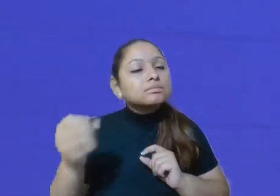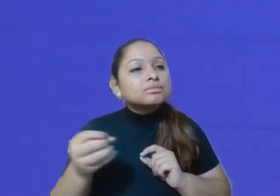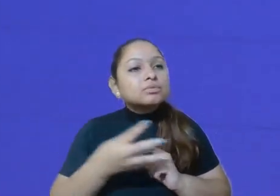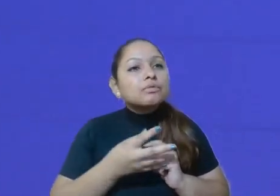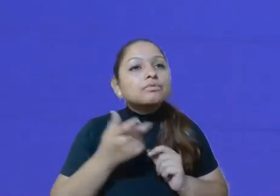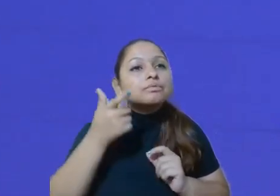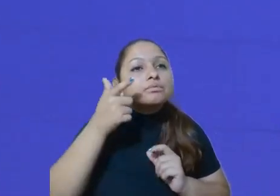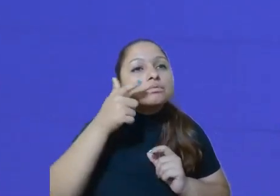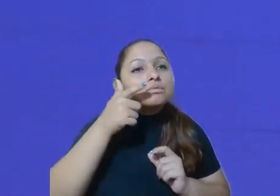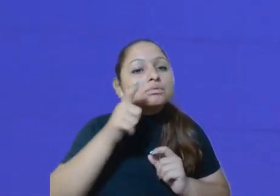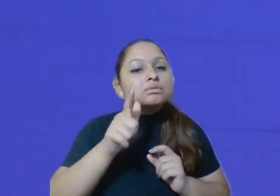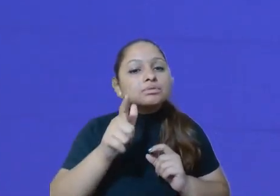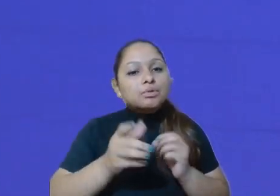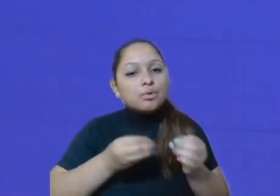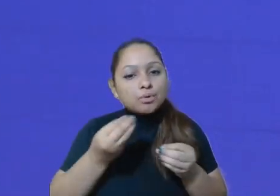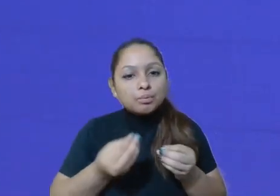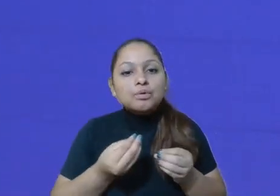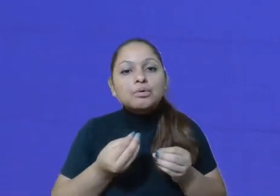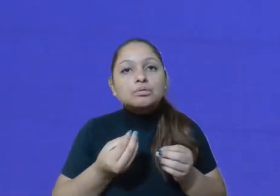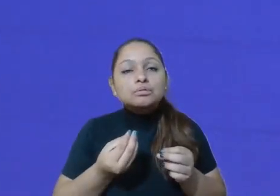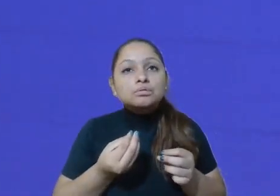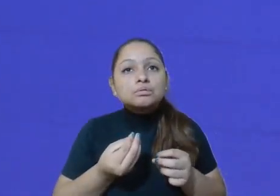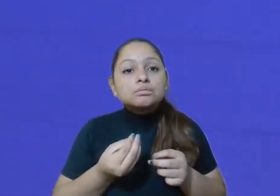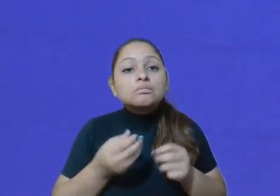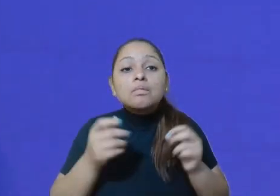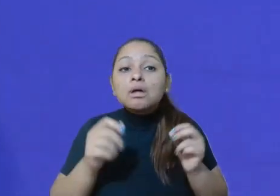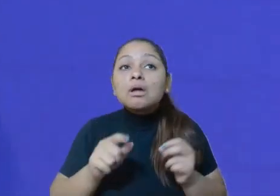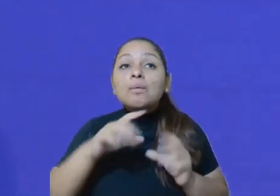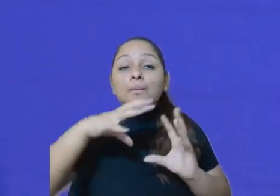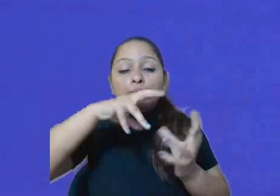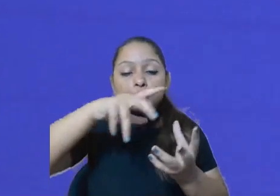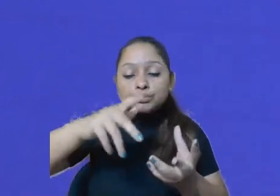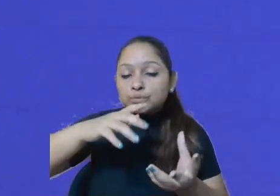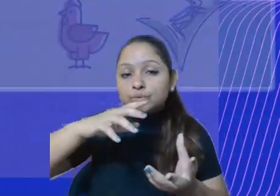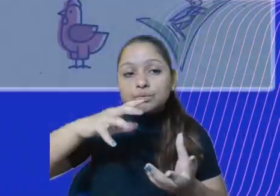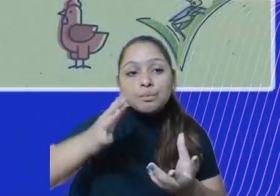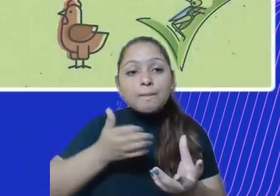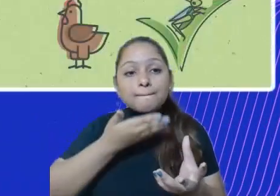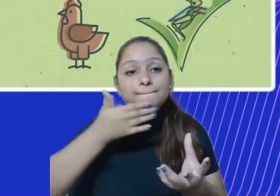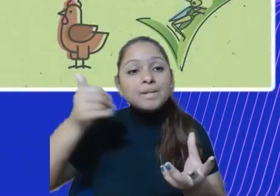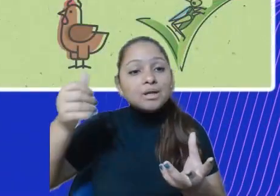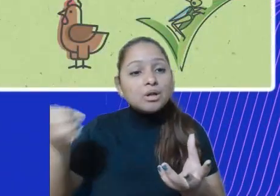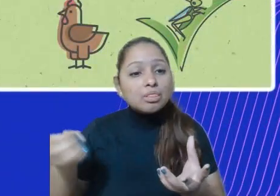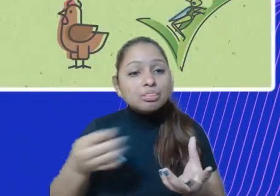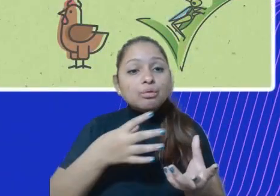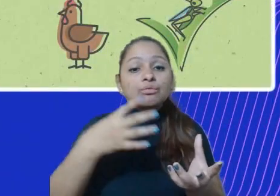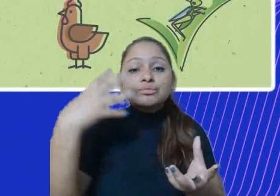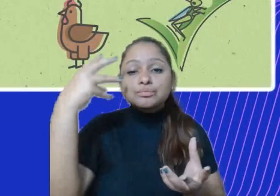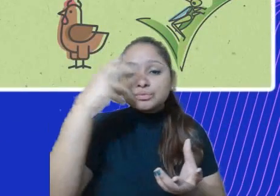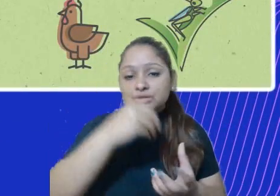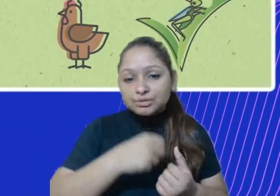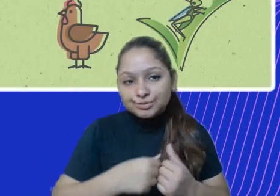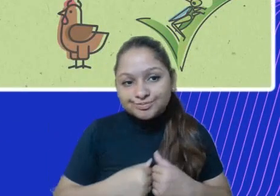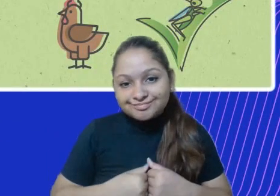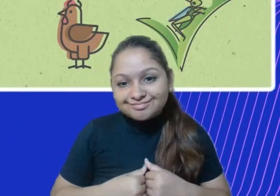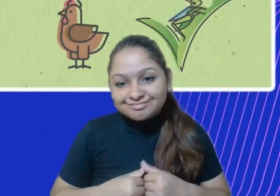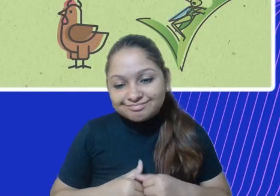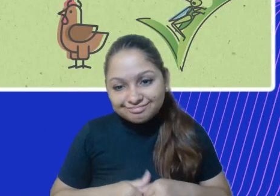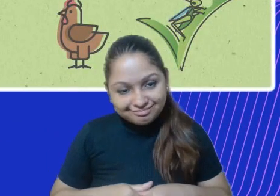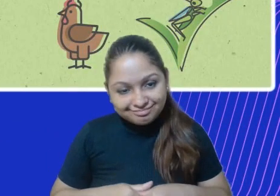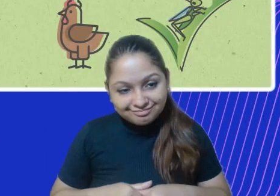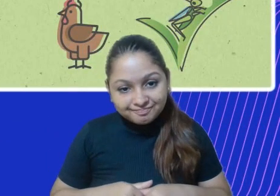we believe this world can exist, but we have a lock, which is called the separation